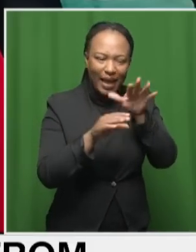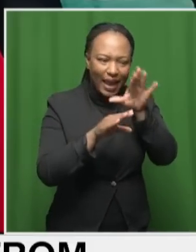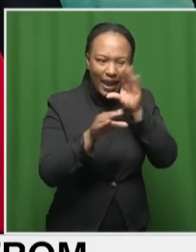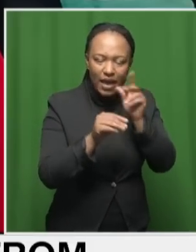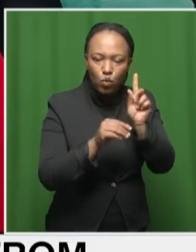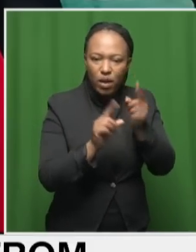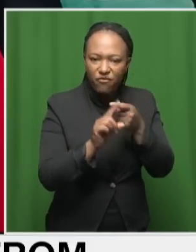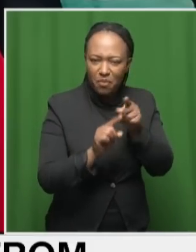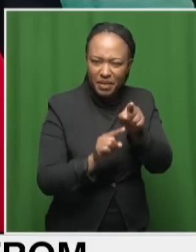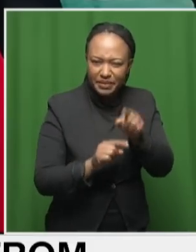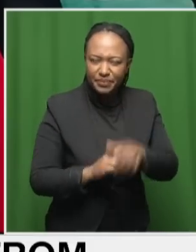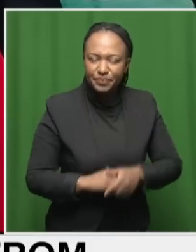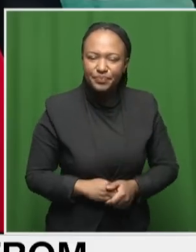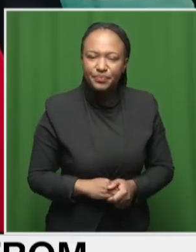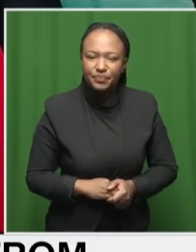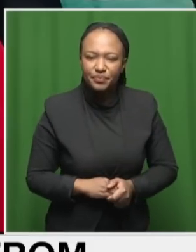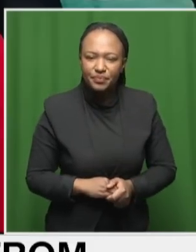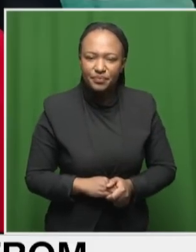tell us, if anything at all?